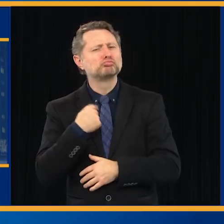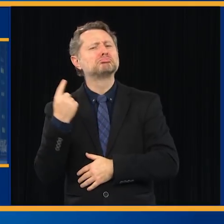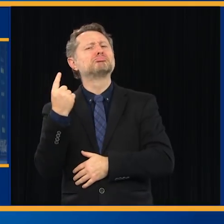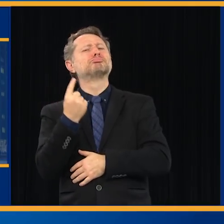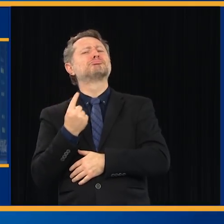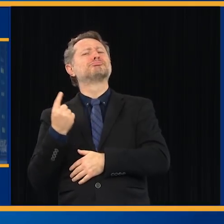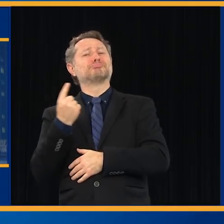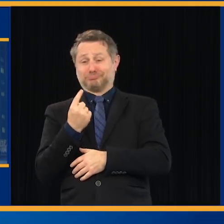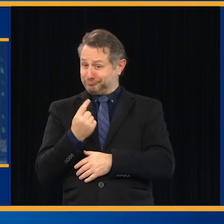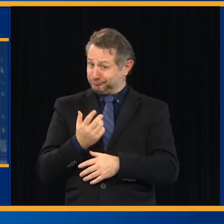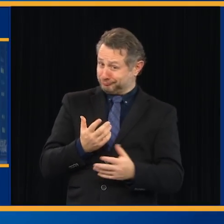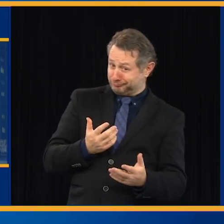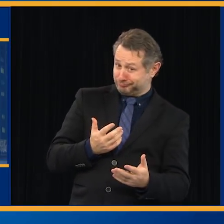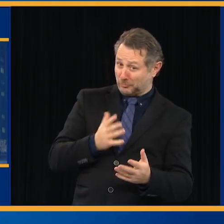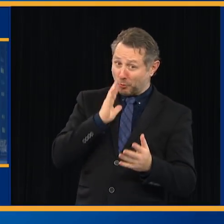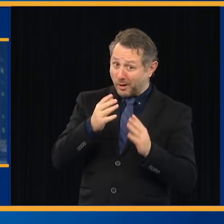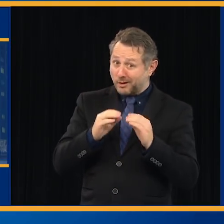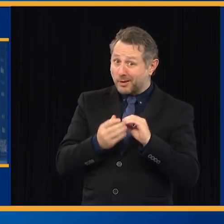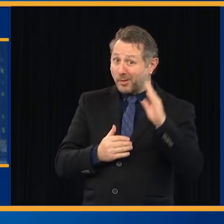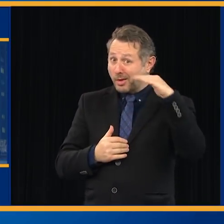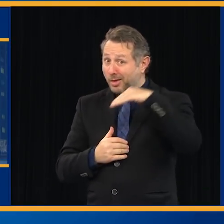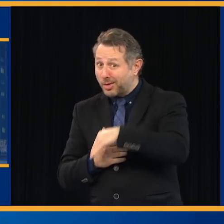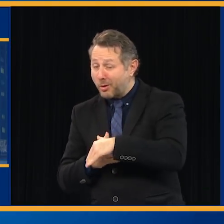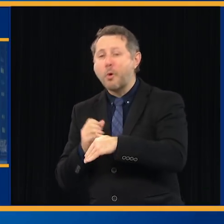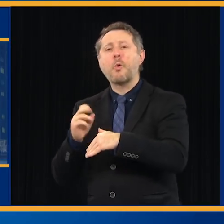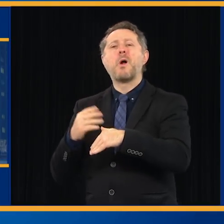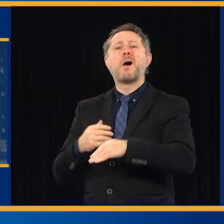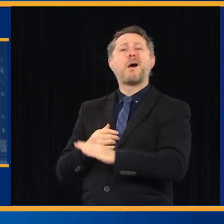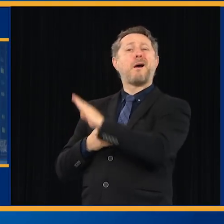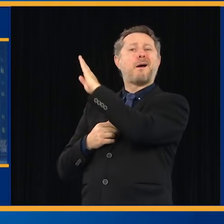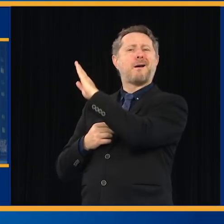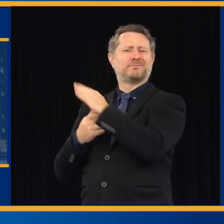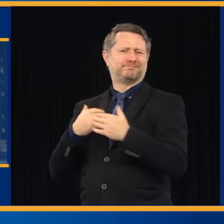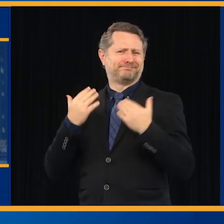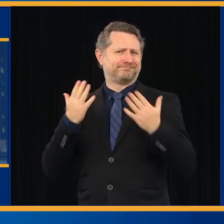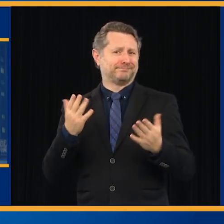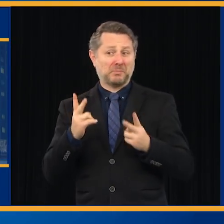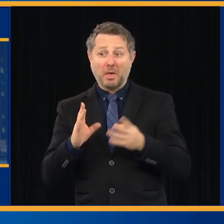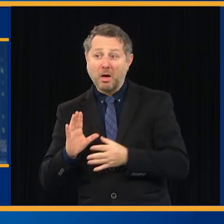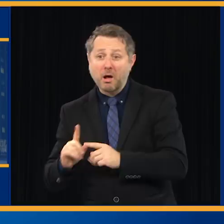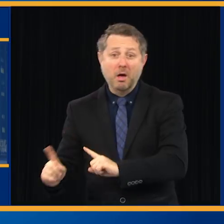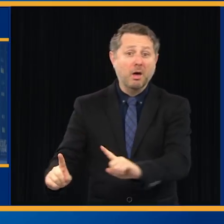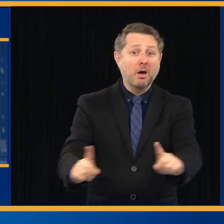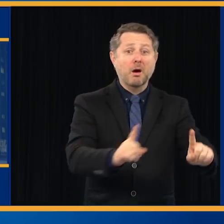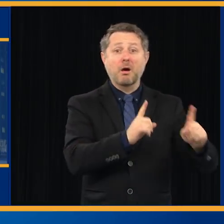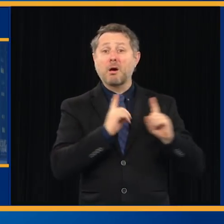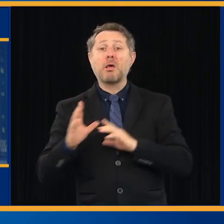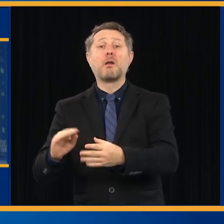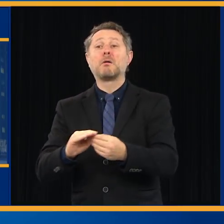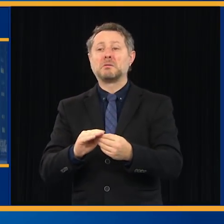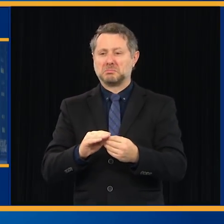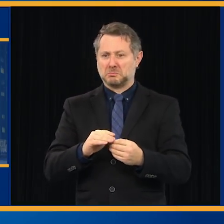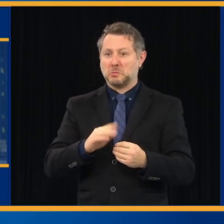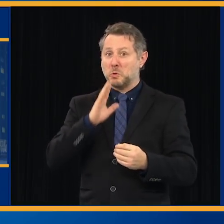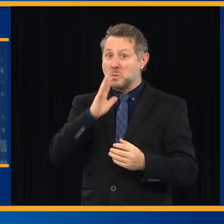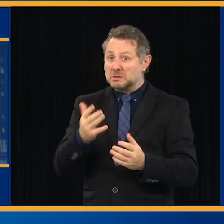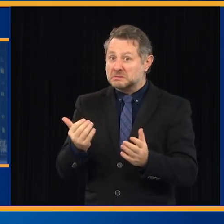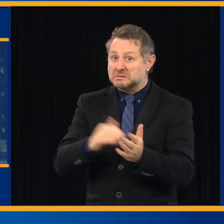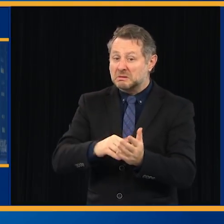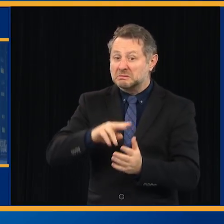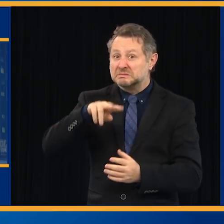go. There are people now talking about a second wave. They're talking about a possible mutation of the